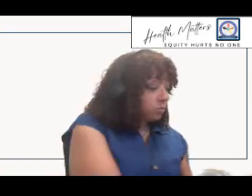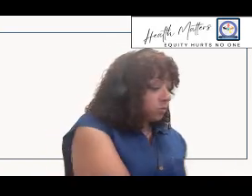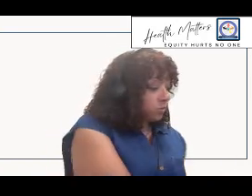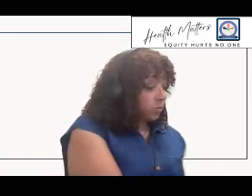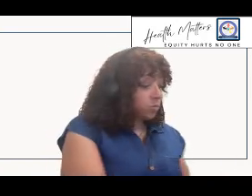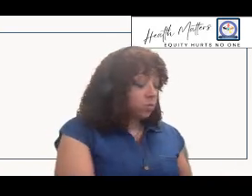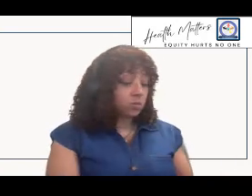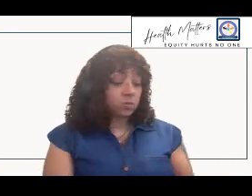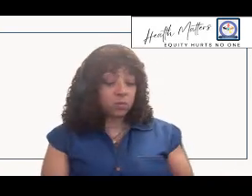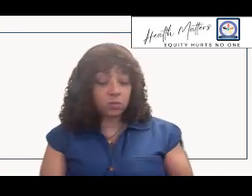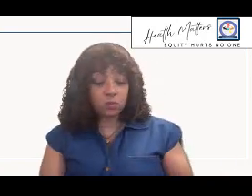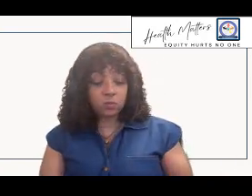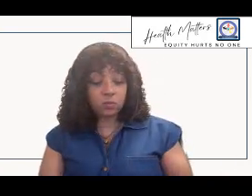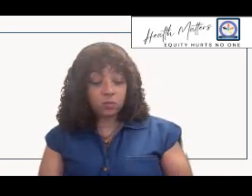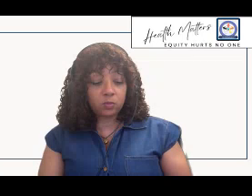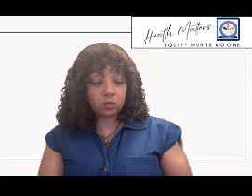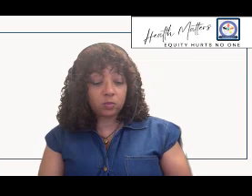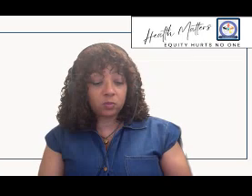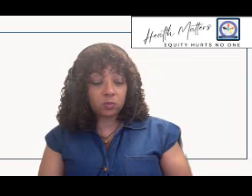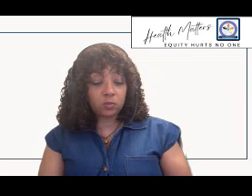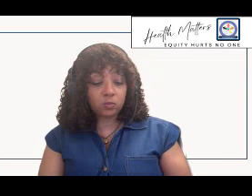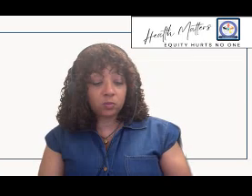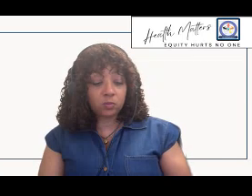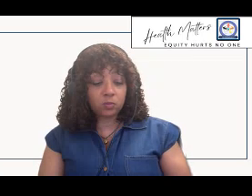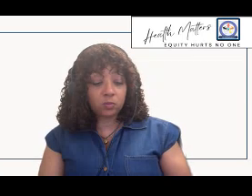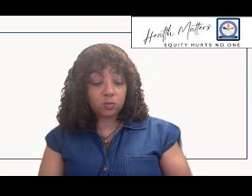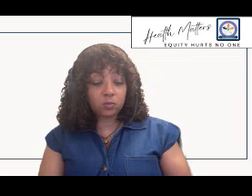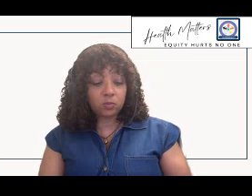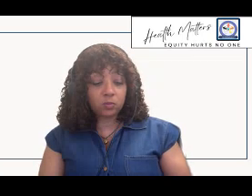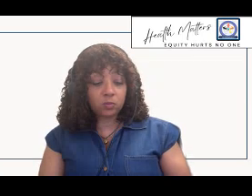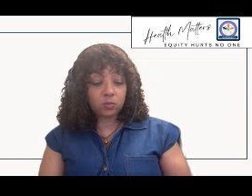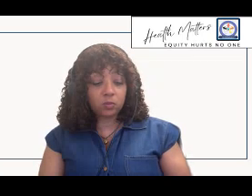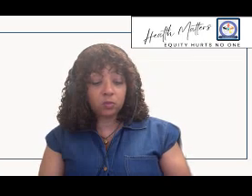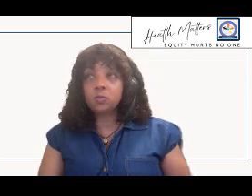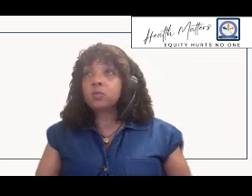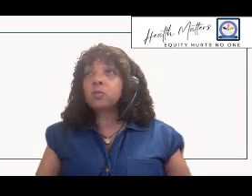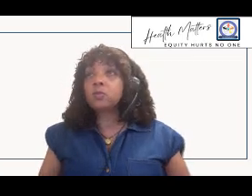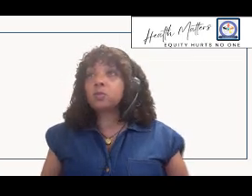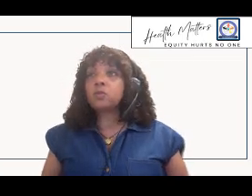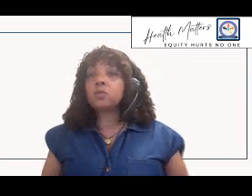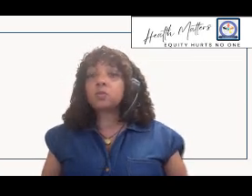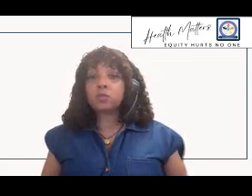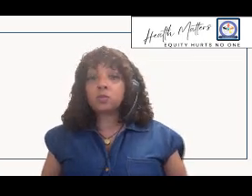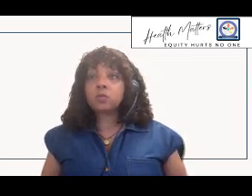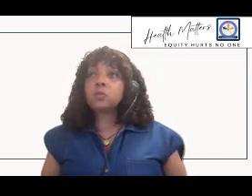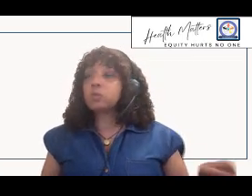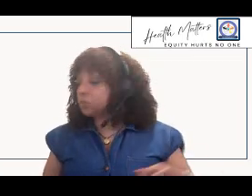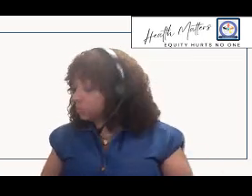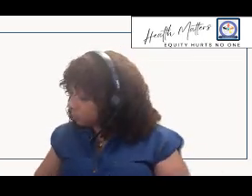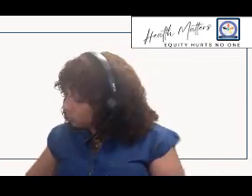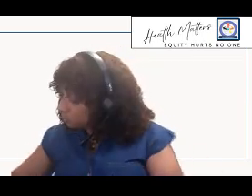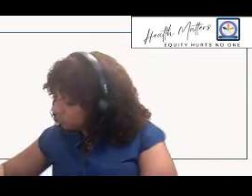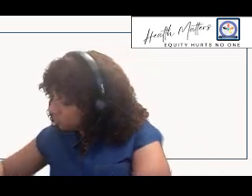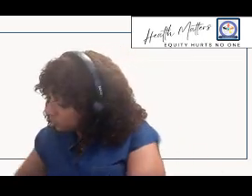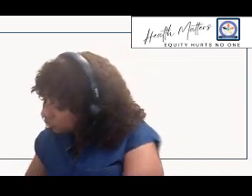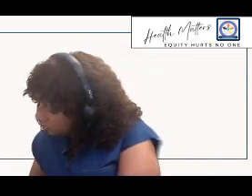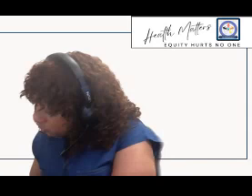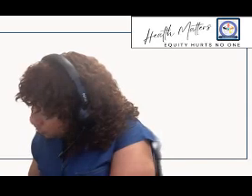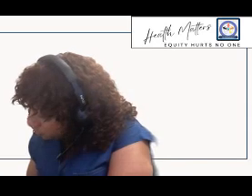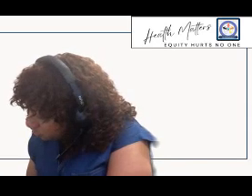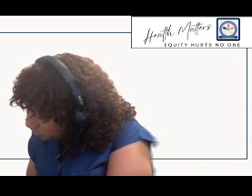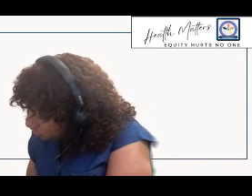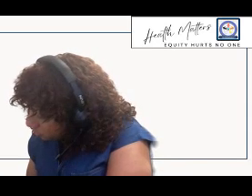Real quickly, I just wanted to say that there were two bills. Well, we were following several bills, but there is a bill that passed SB 207, which is